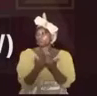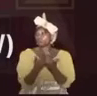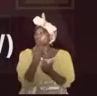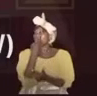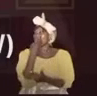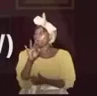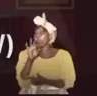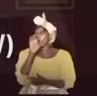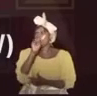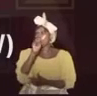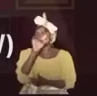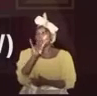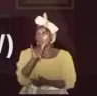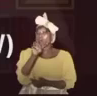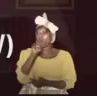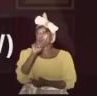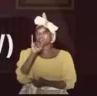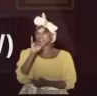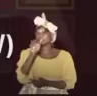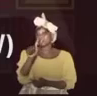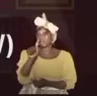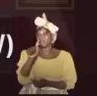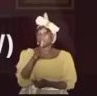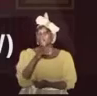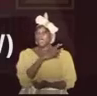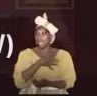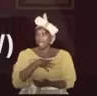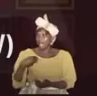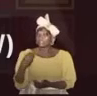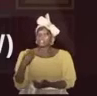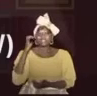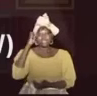of credential that was credited to this man. That